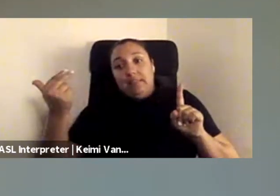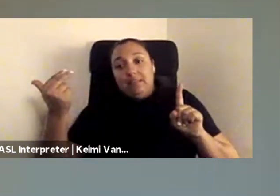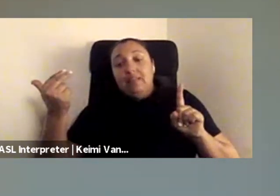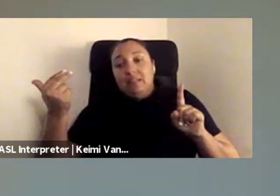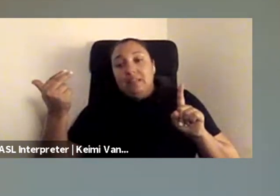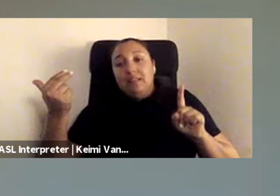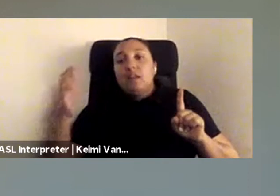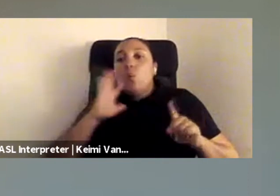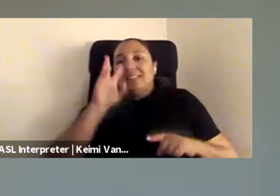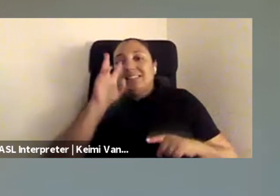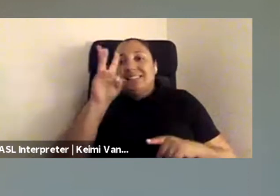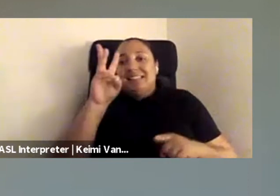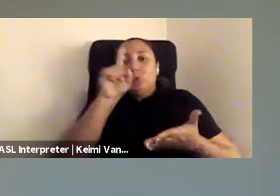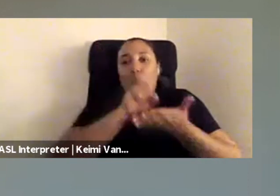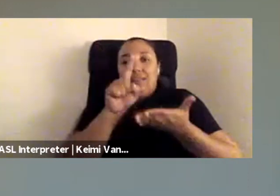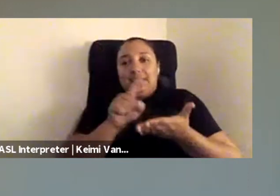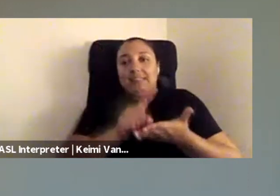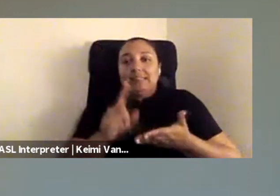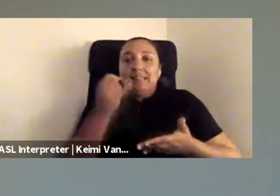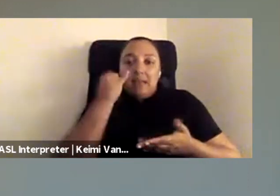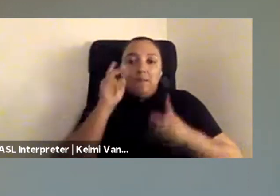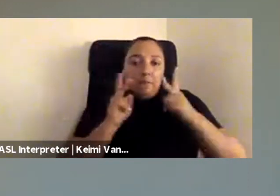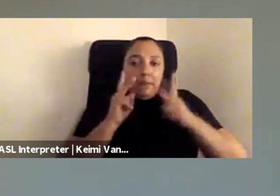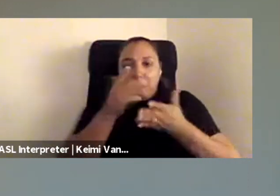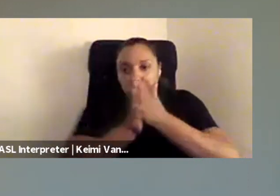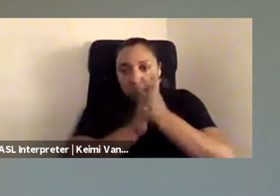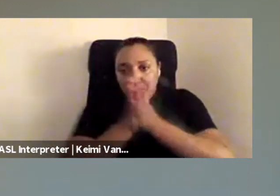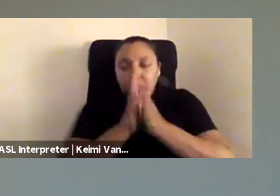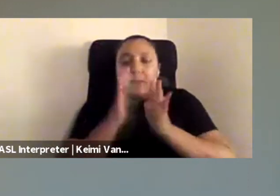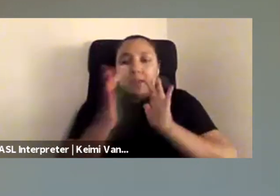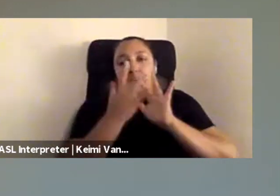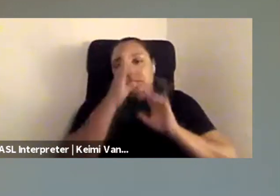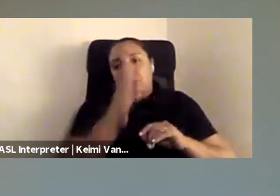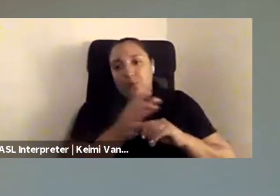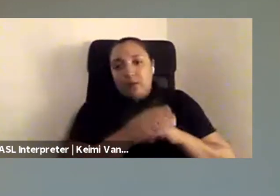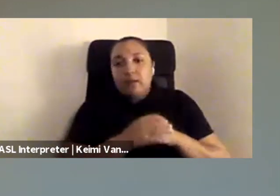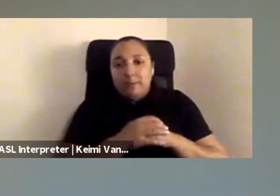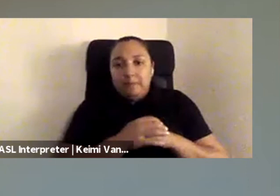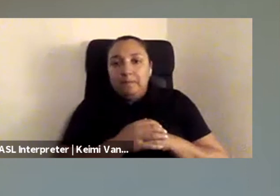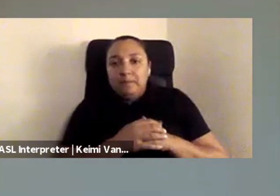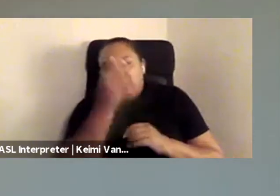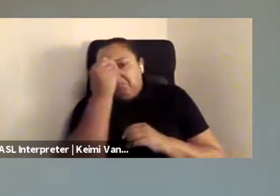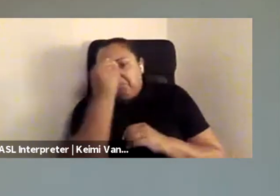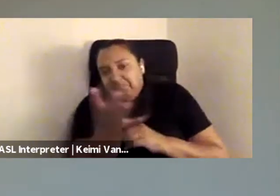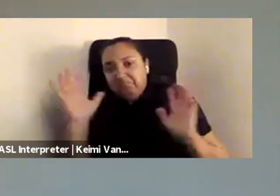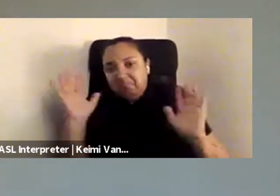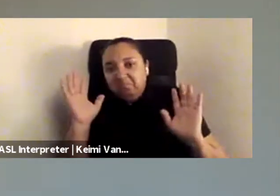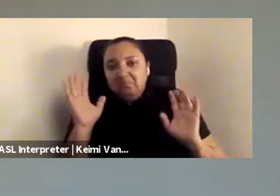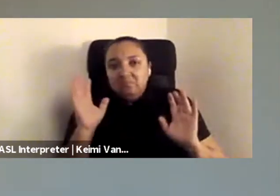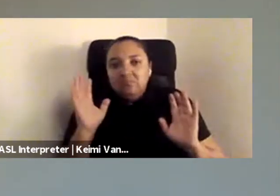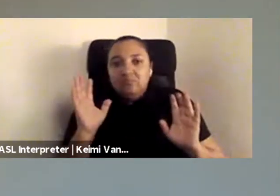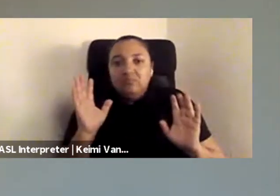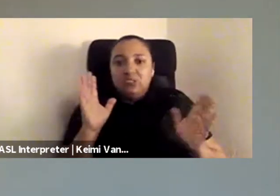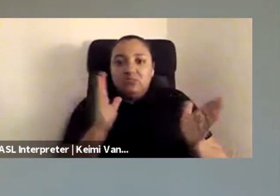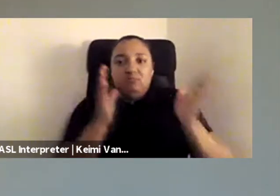6 consecutive weeks. If people are interested, you can contact me directly. So I wanted to just say that and plug it in before we move on to